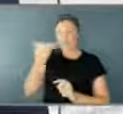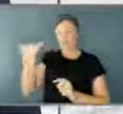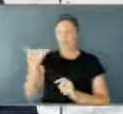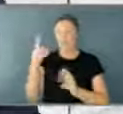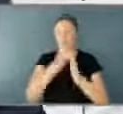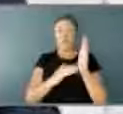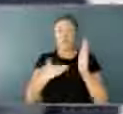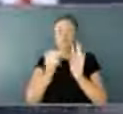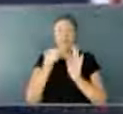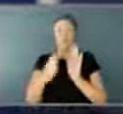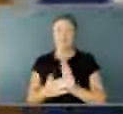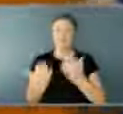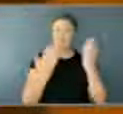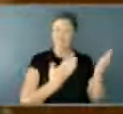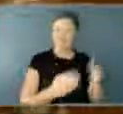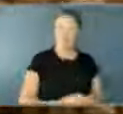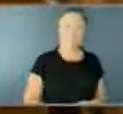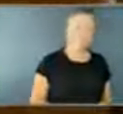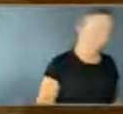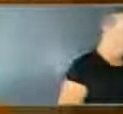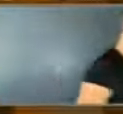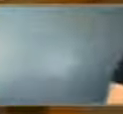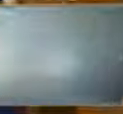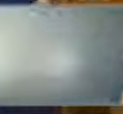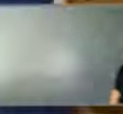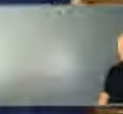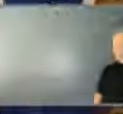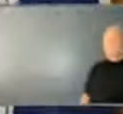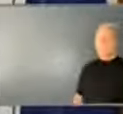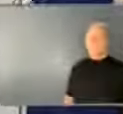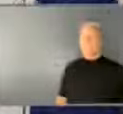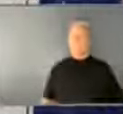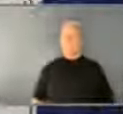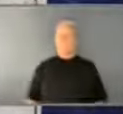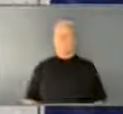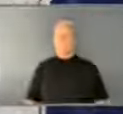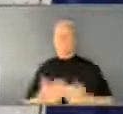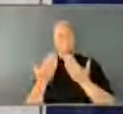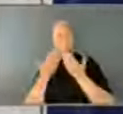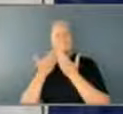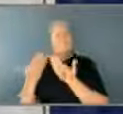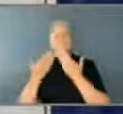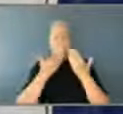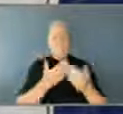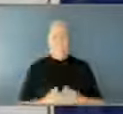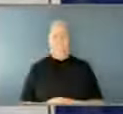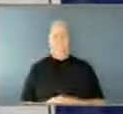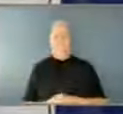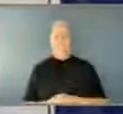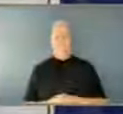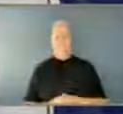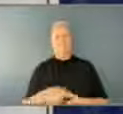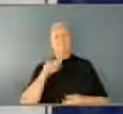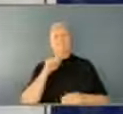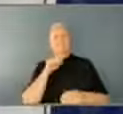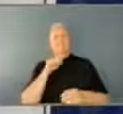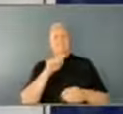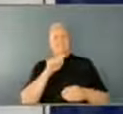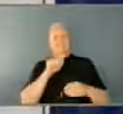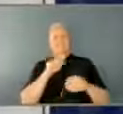Thanks very much to the Prime Minister and Professor Murphy. We know that the pandemic continues